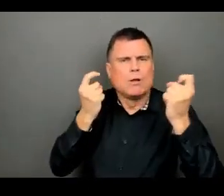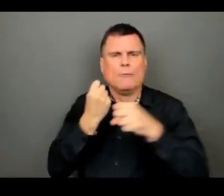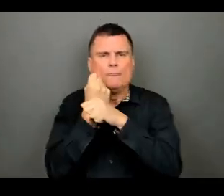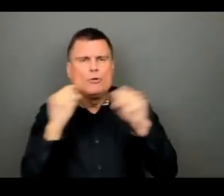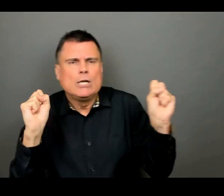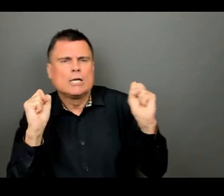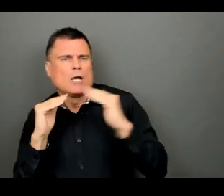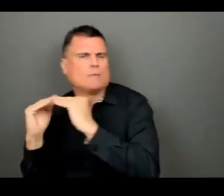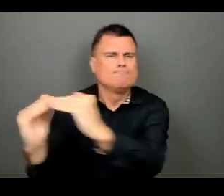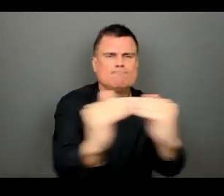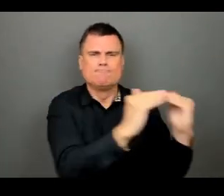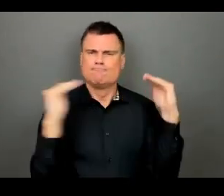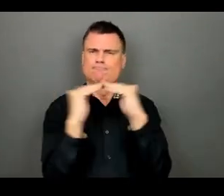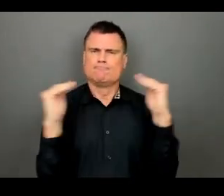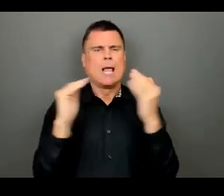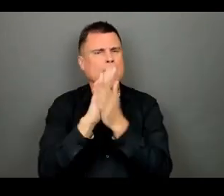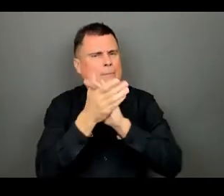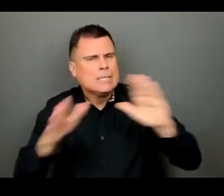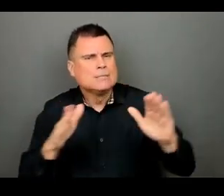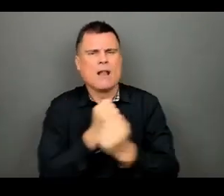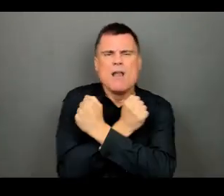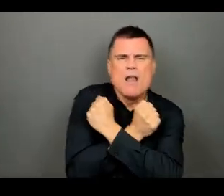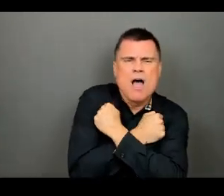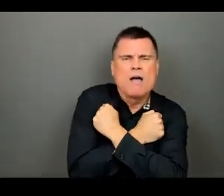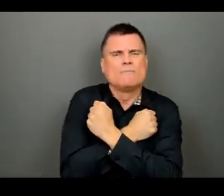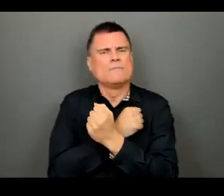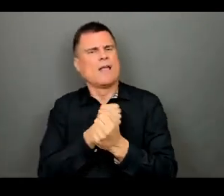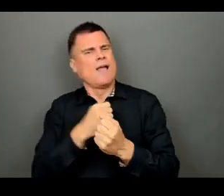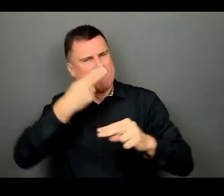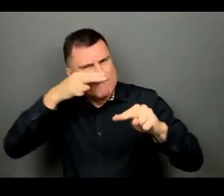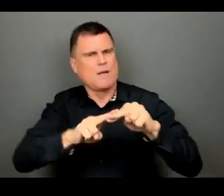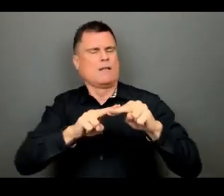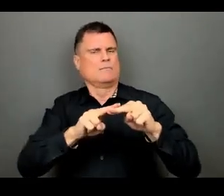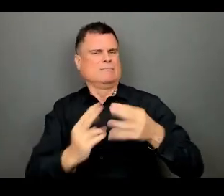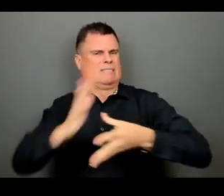love, work, and having fun. Above all, overcoming the negative to the positive.